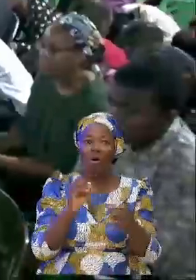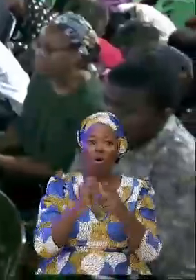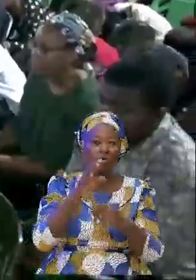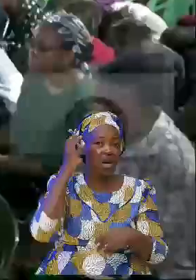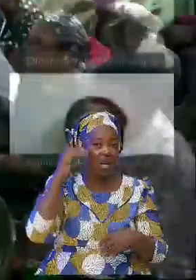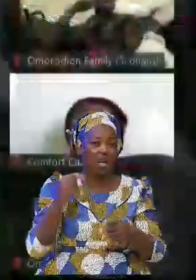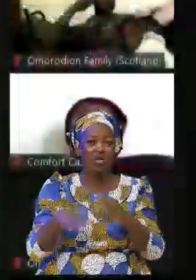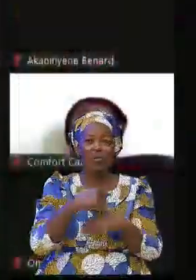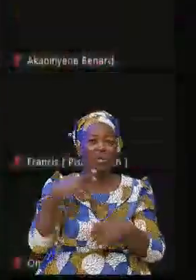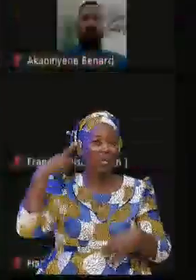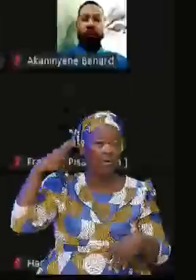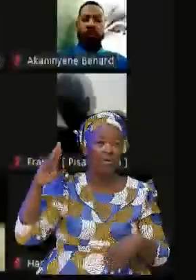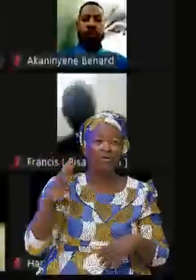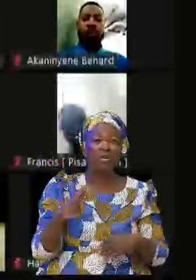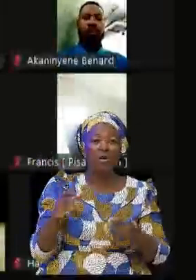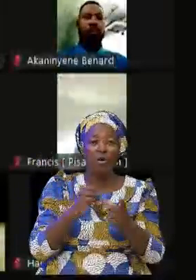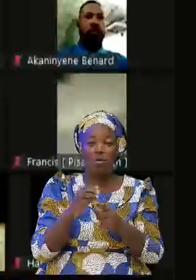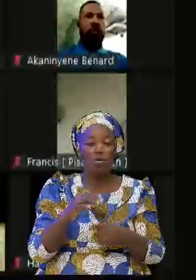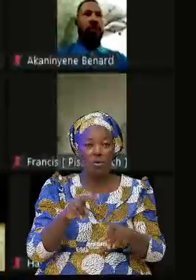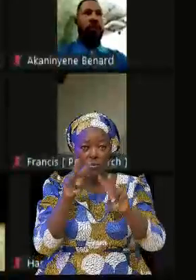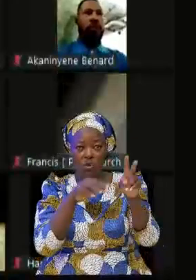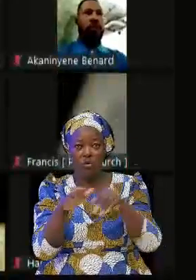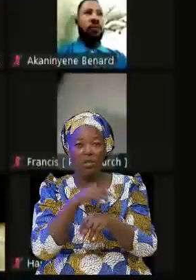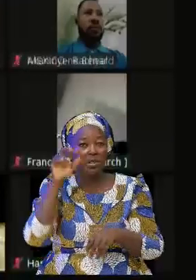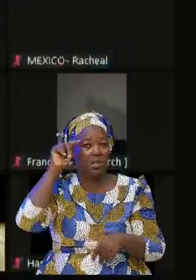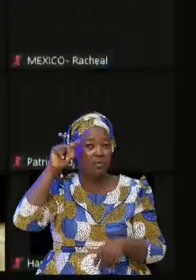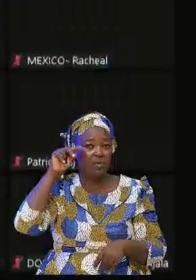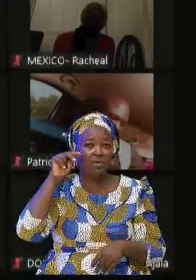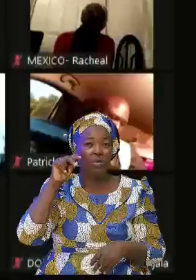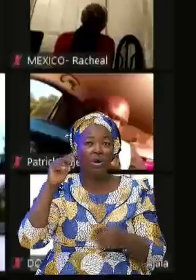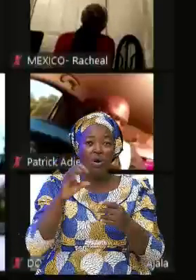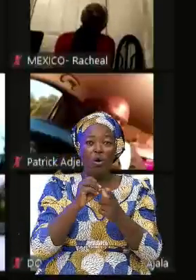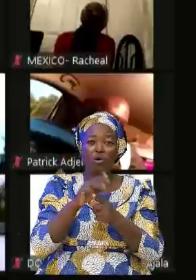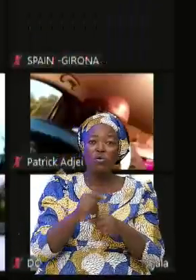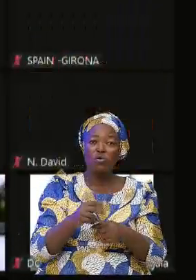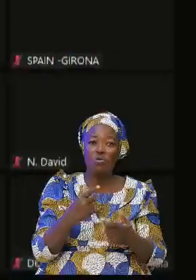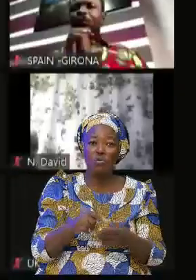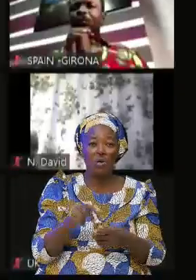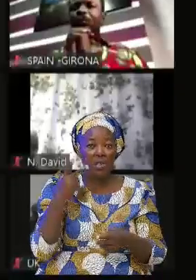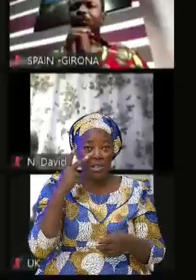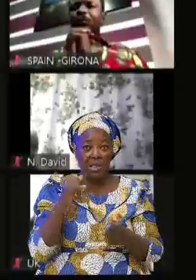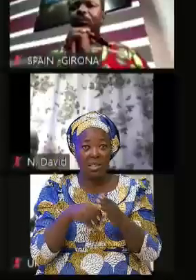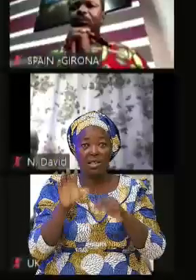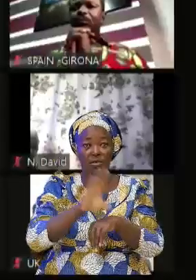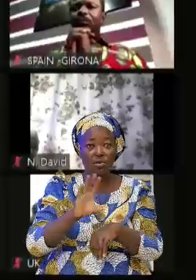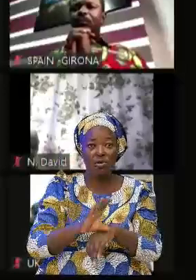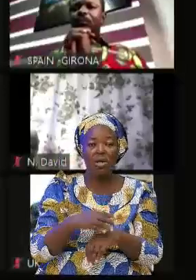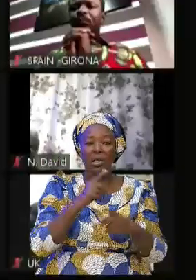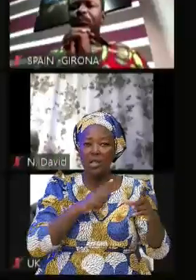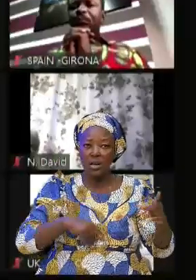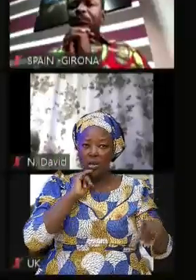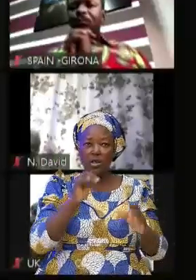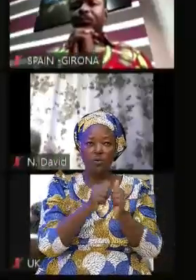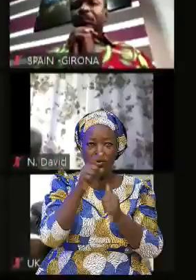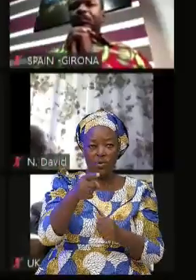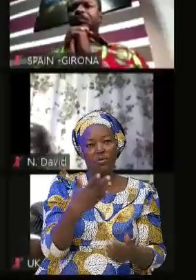in the hospital there, or you are hearing over the radio, you are watching over the television, or